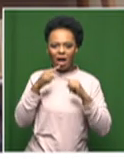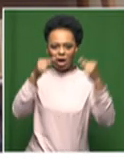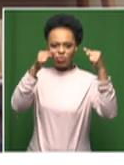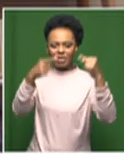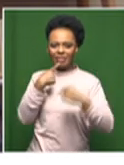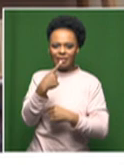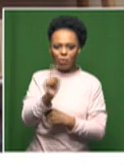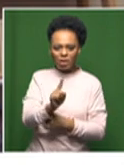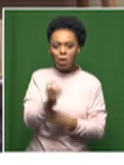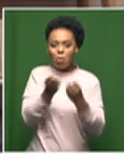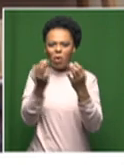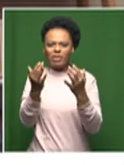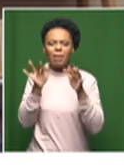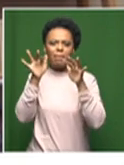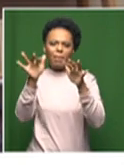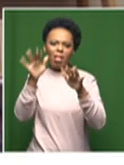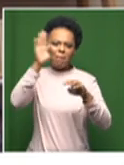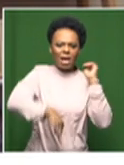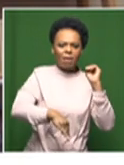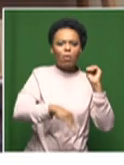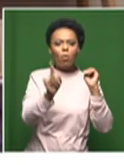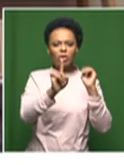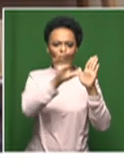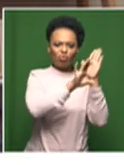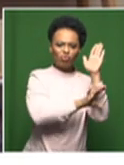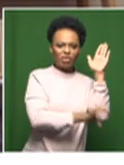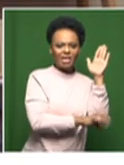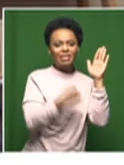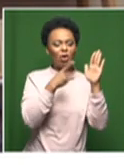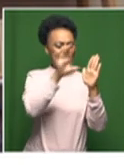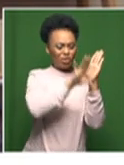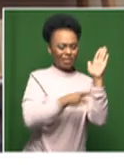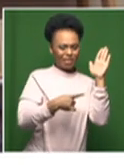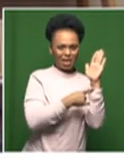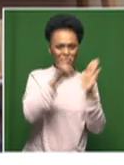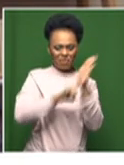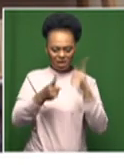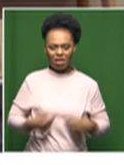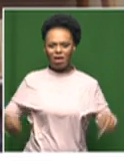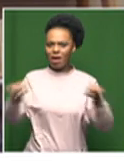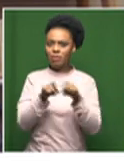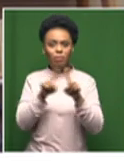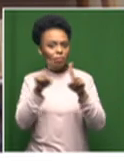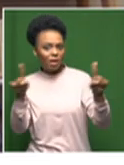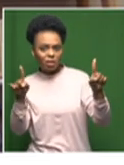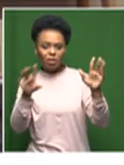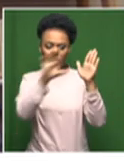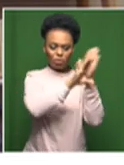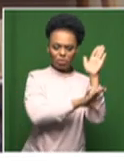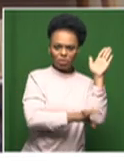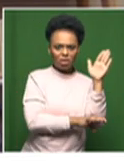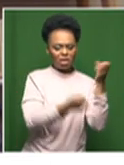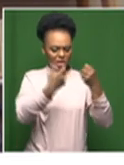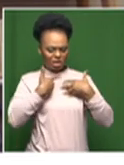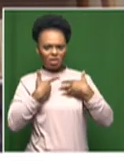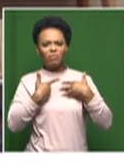to put the blame for this on our constitution and say it's the constitution that's failing us. Well, in fact, the constitution does give us